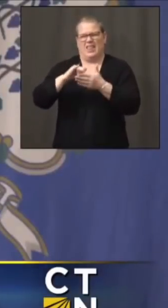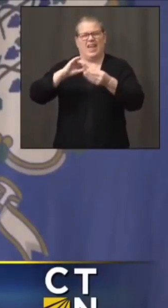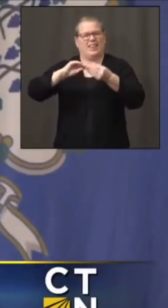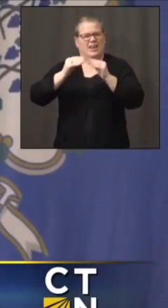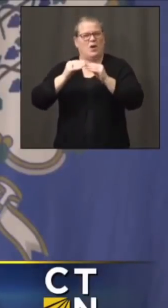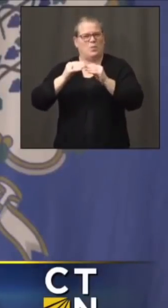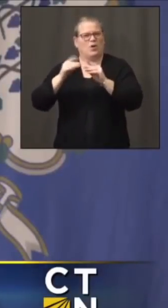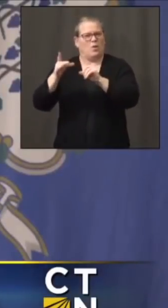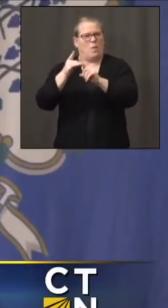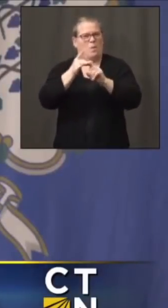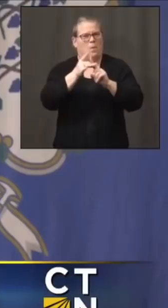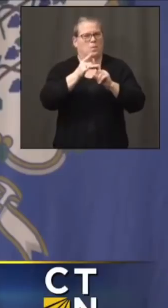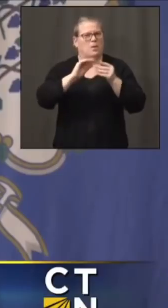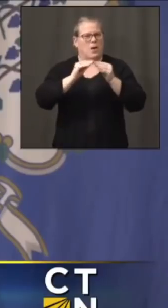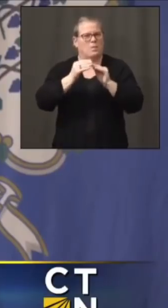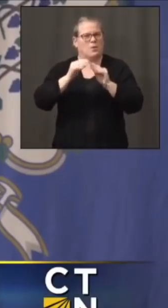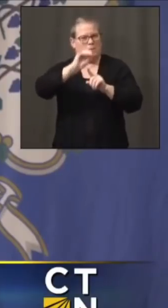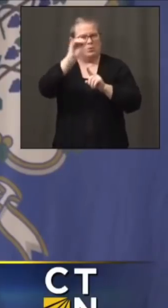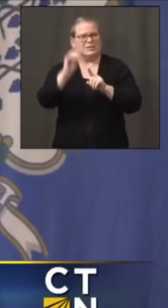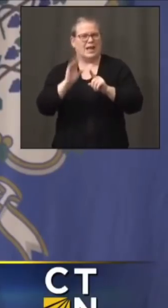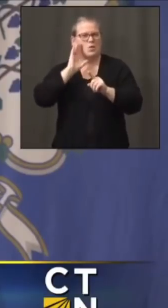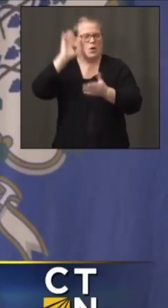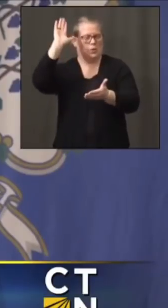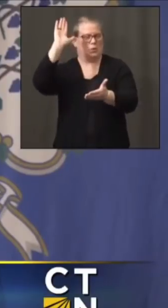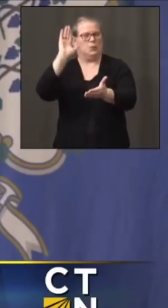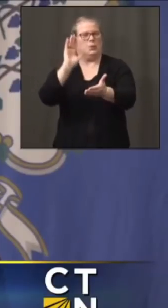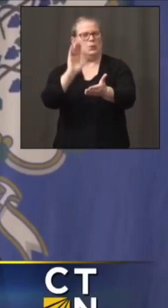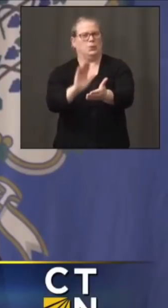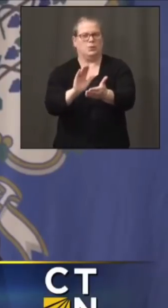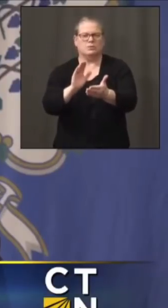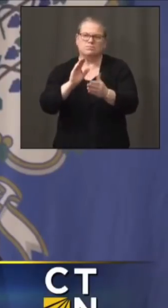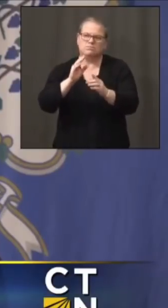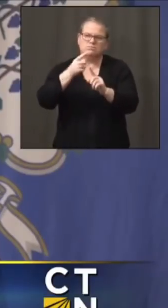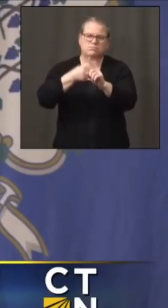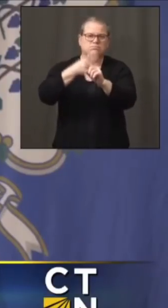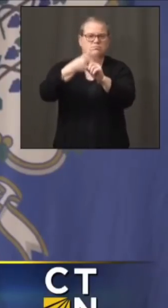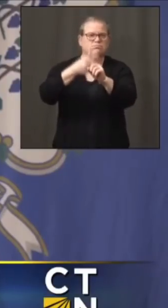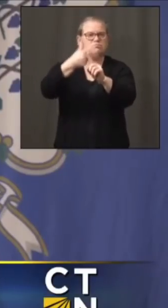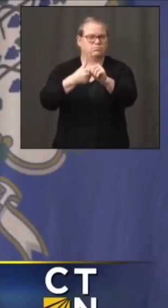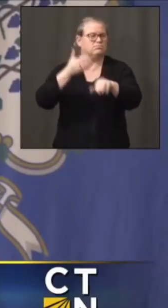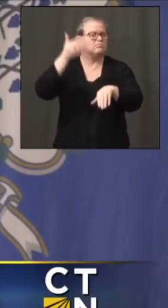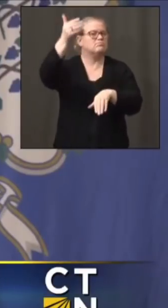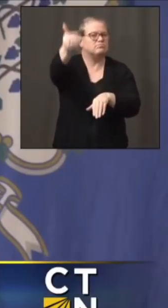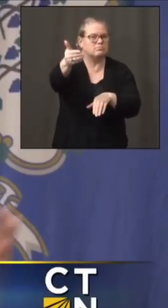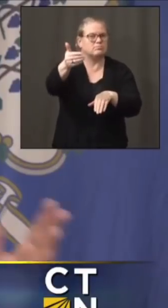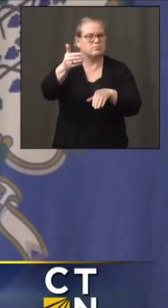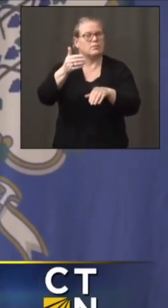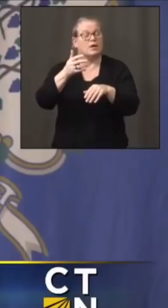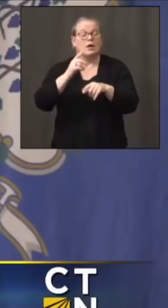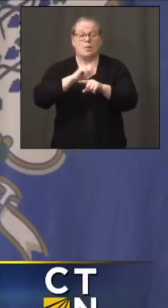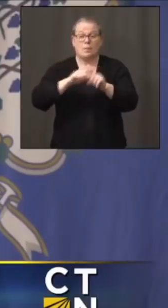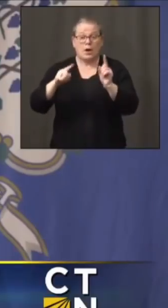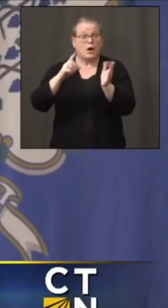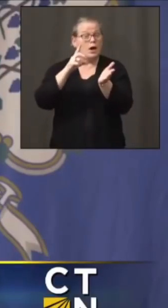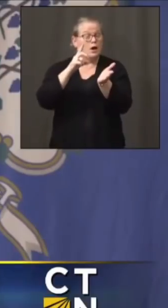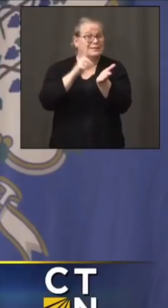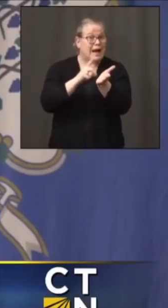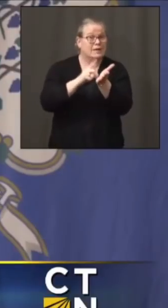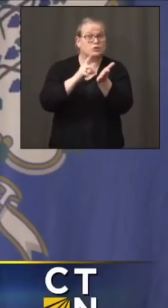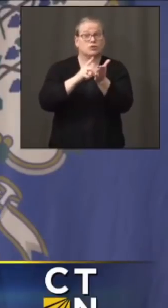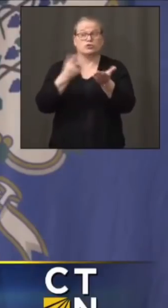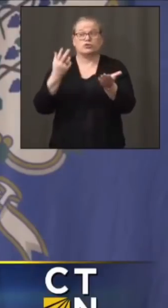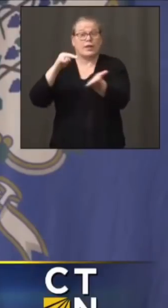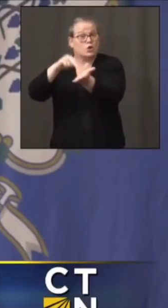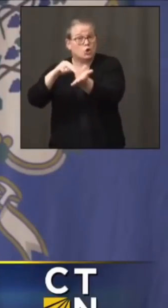makes a difference. But I will tell you that in terms of doctors on the front line and nurses and those at all of our